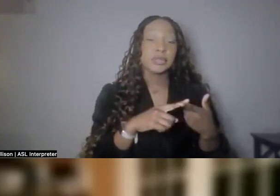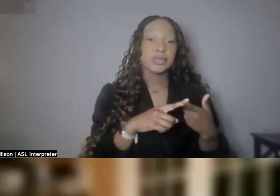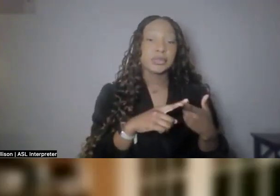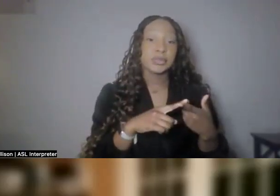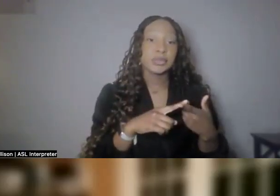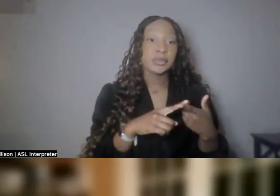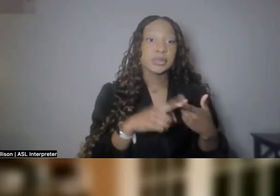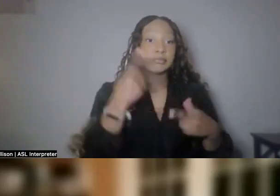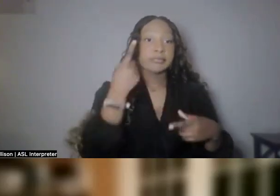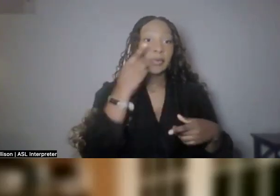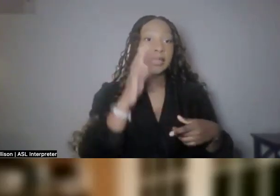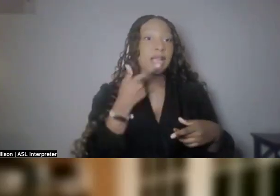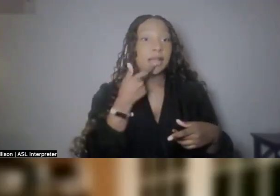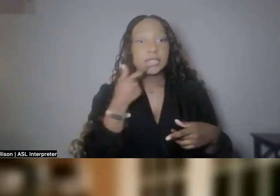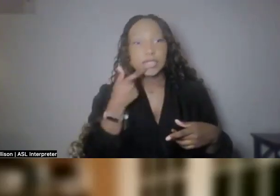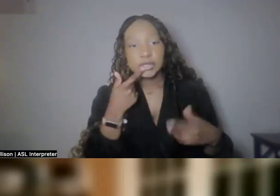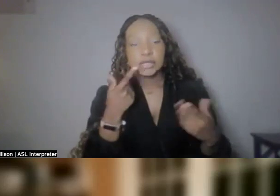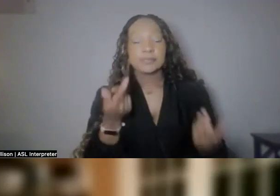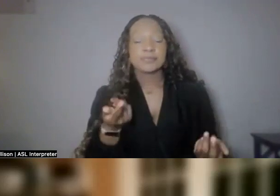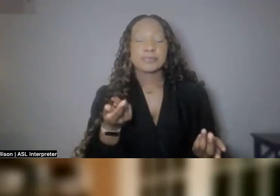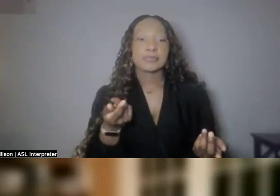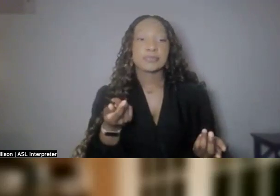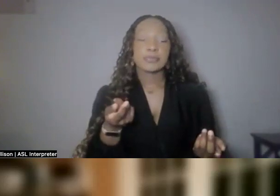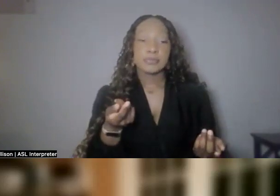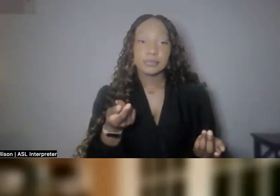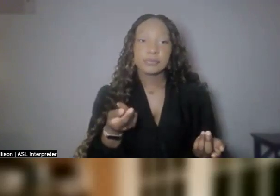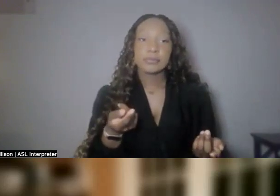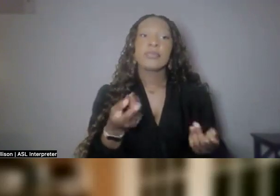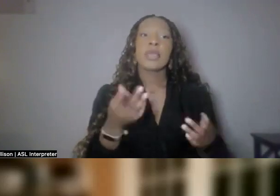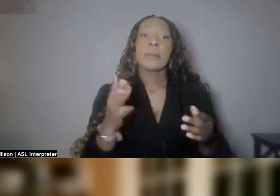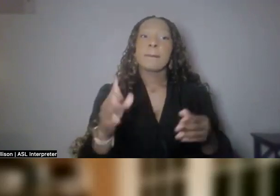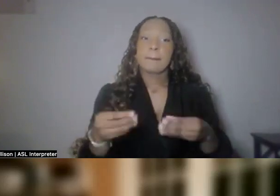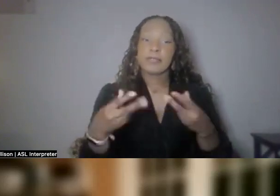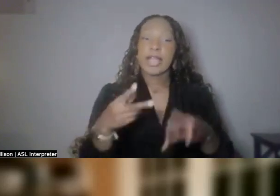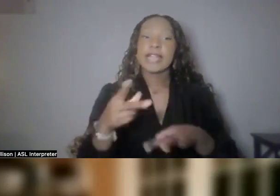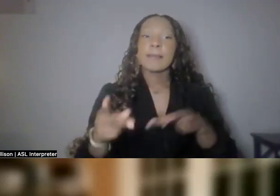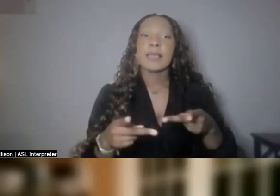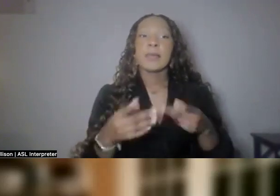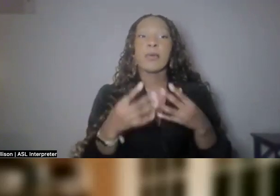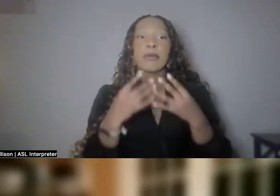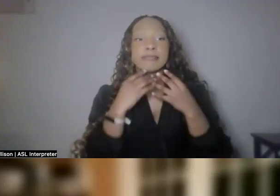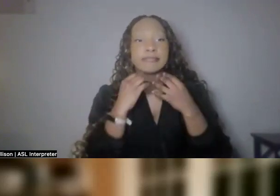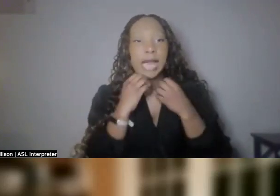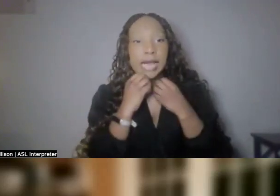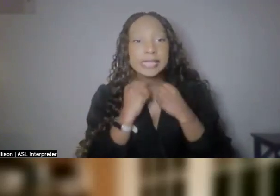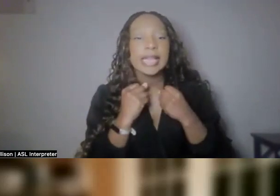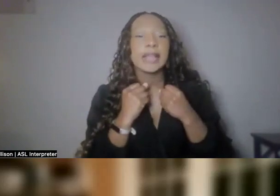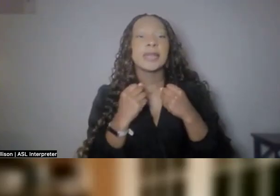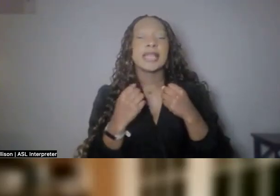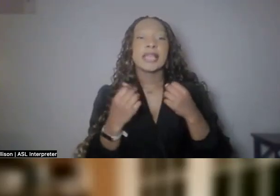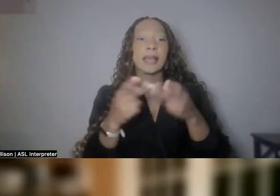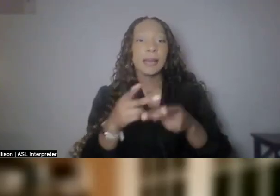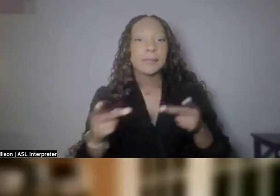their addiction, right? And giving people a caring face that is doing that engagement, that is doing